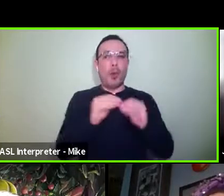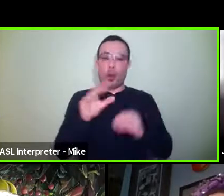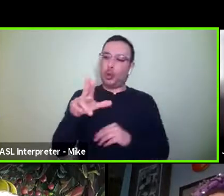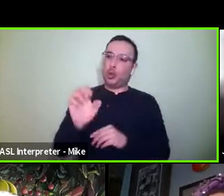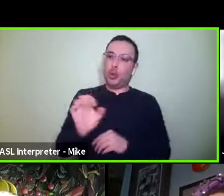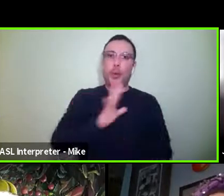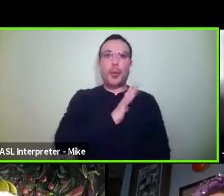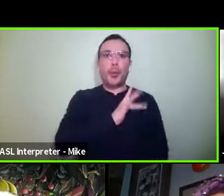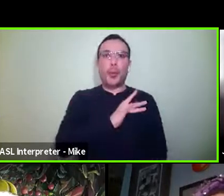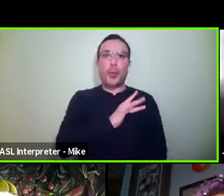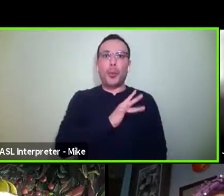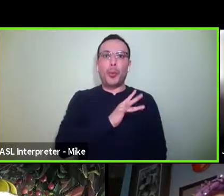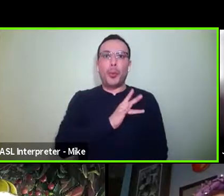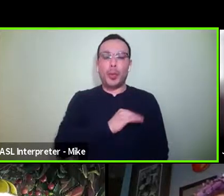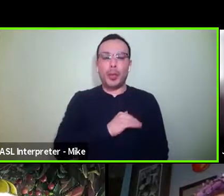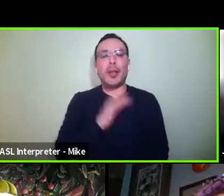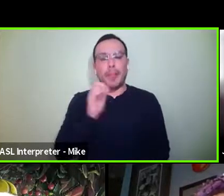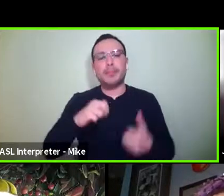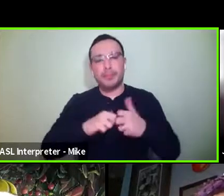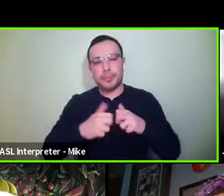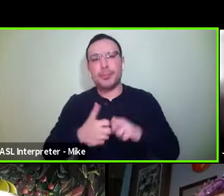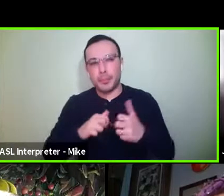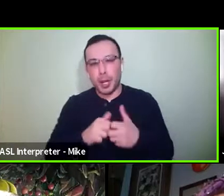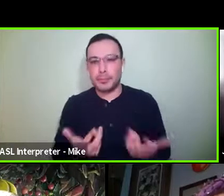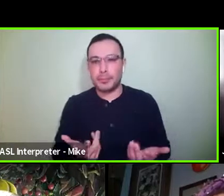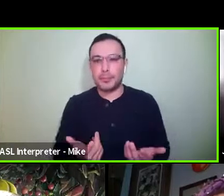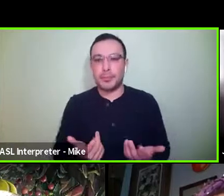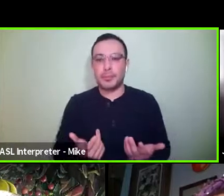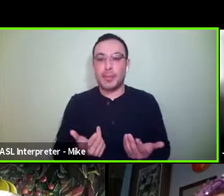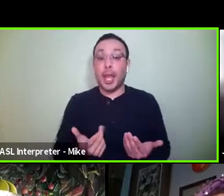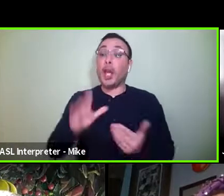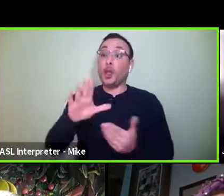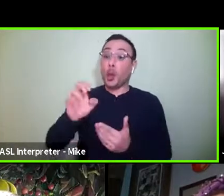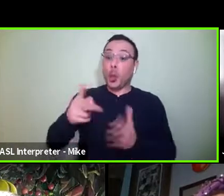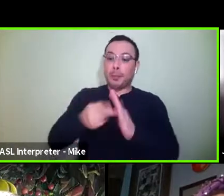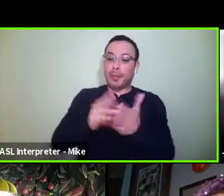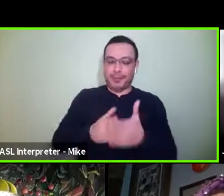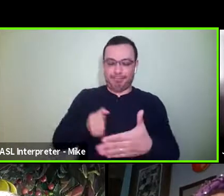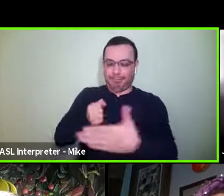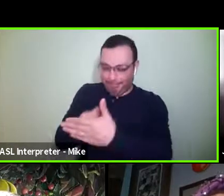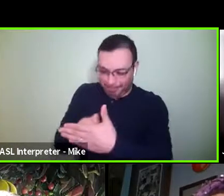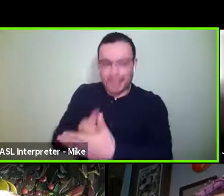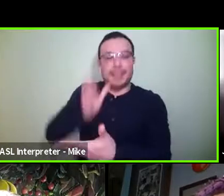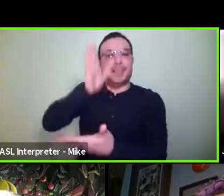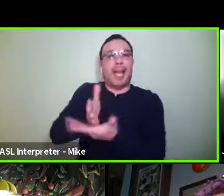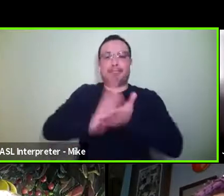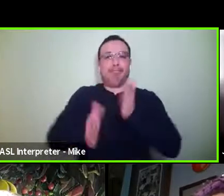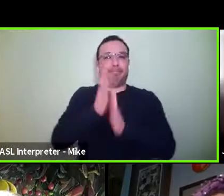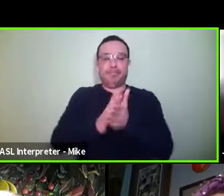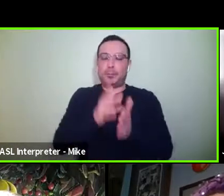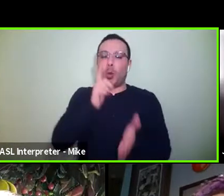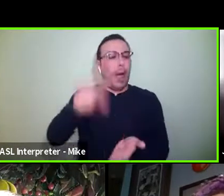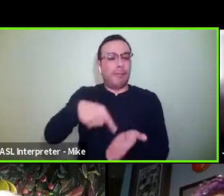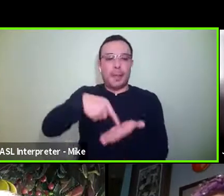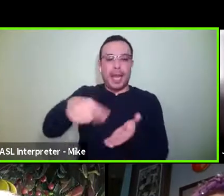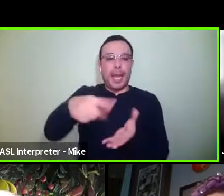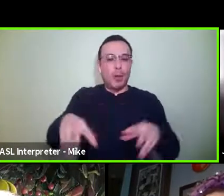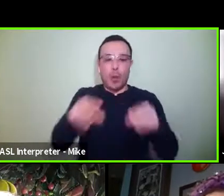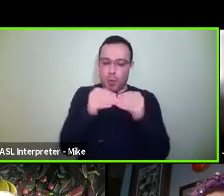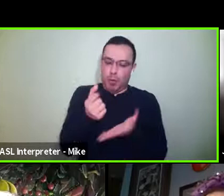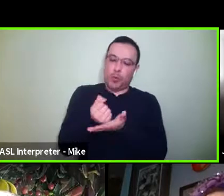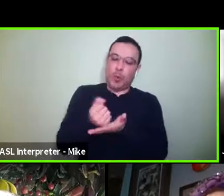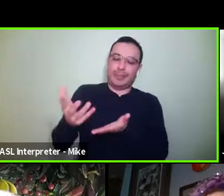things such as therapy in whatever form that a person needs should be funded ultimately, you